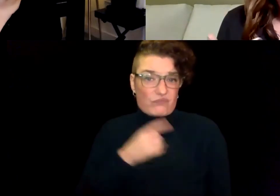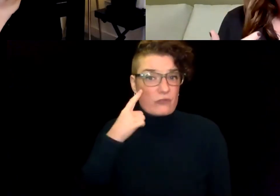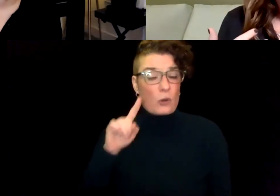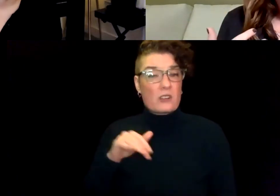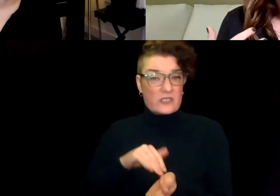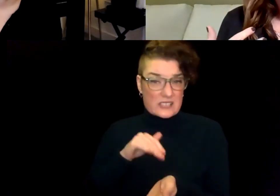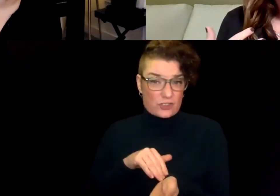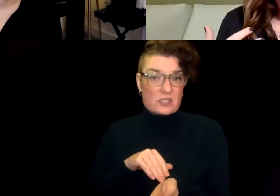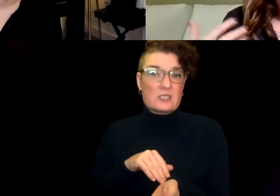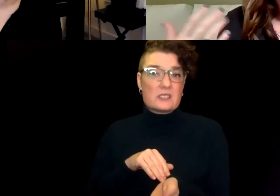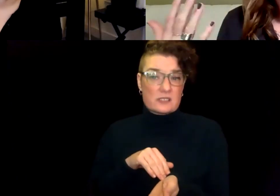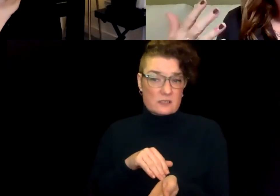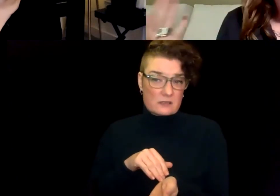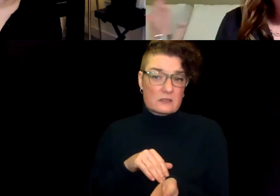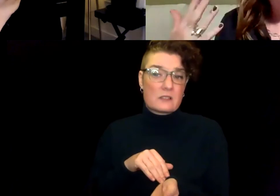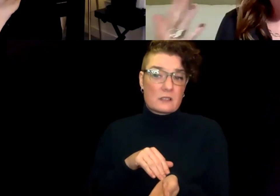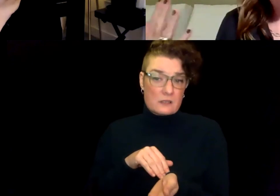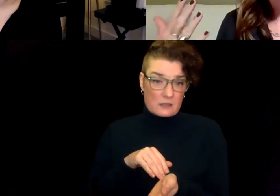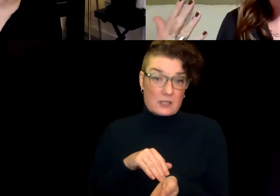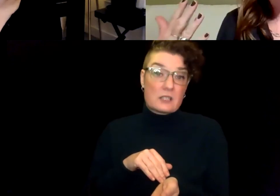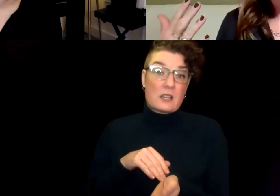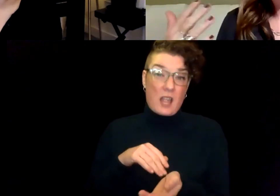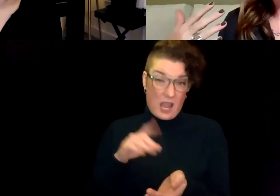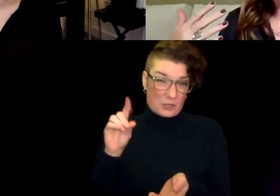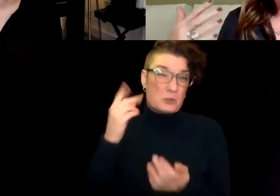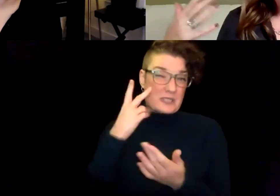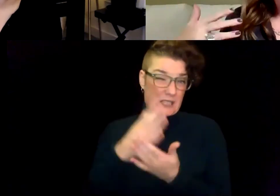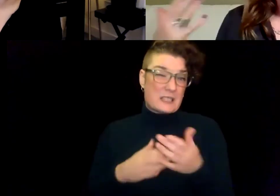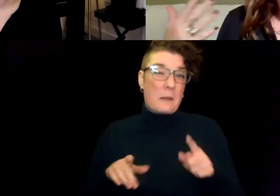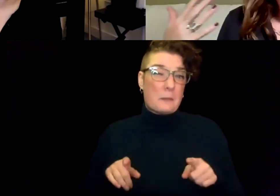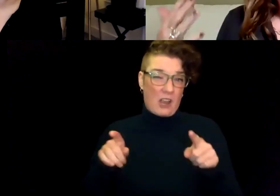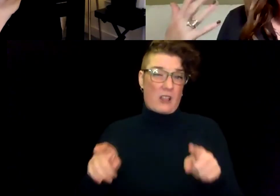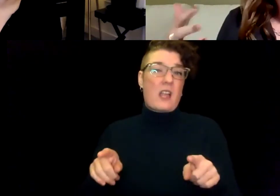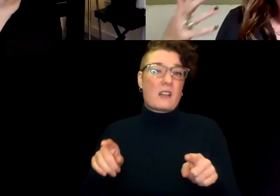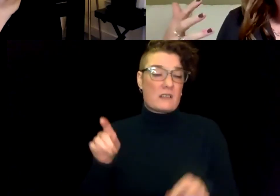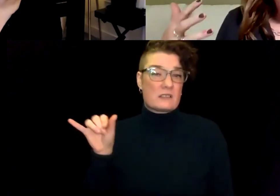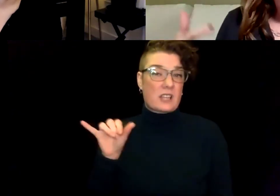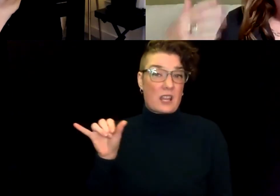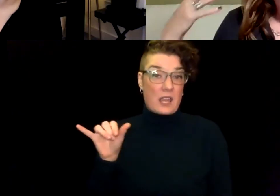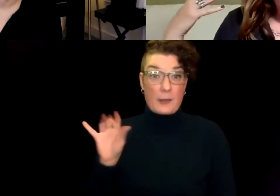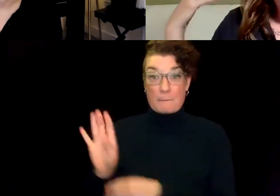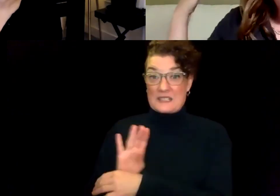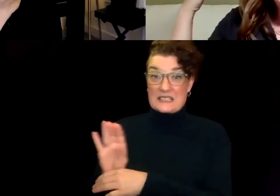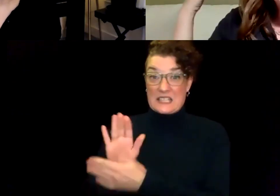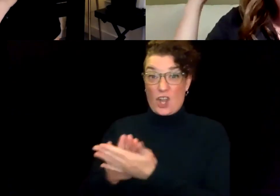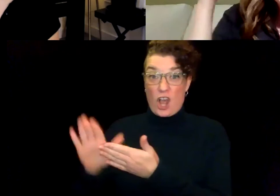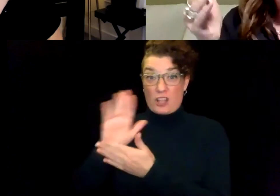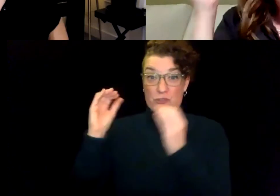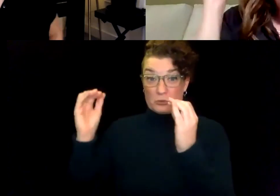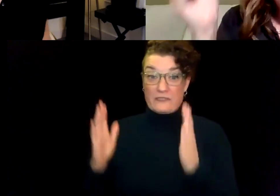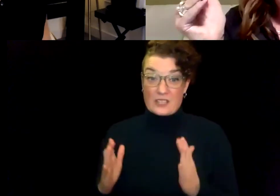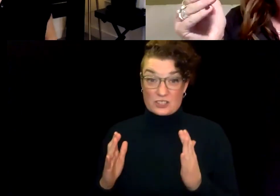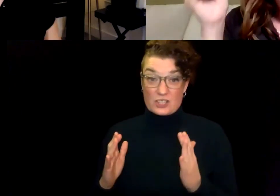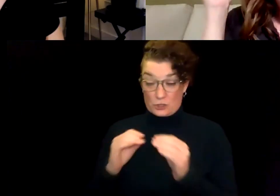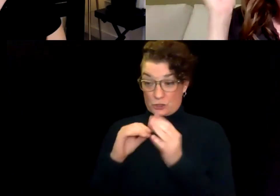physicians. You know, in some ways, I do see a parallel with being like a busy college professor, where when you have a student